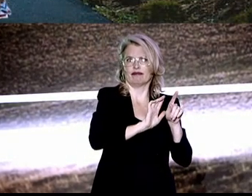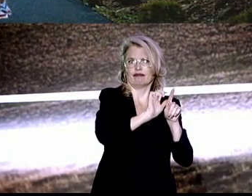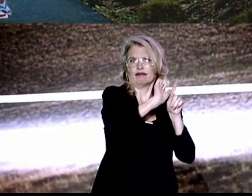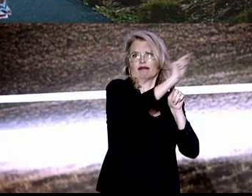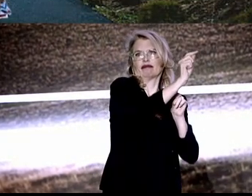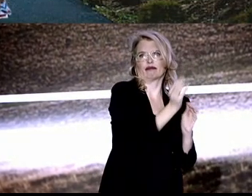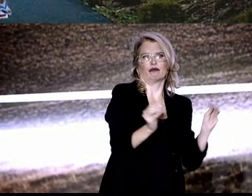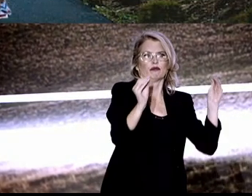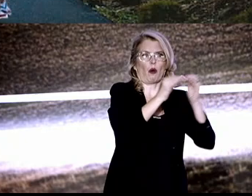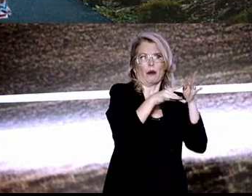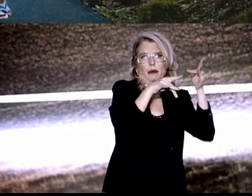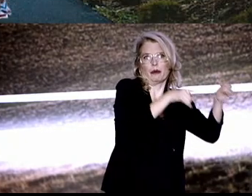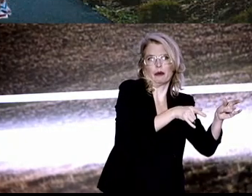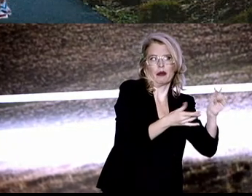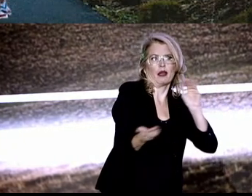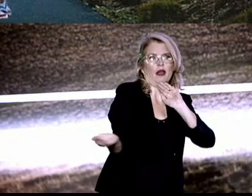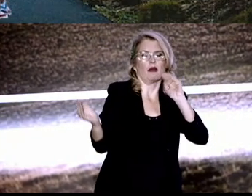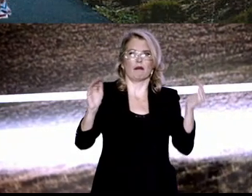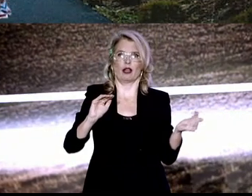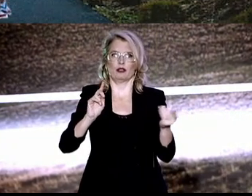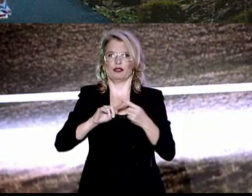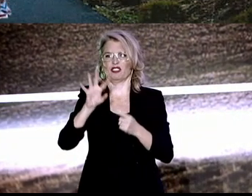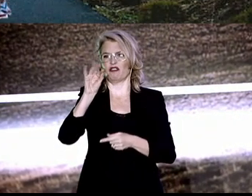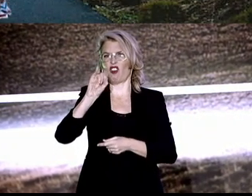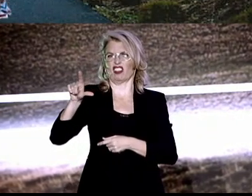than those based on fossil fuels.